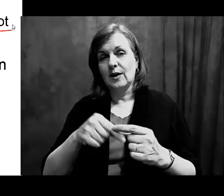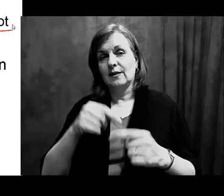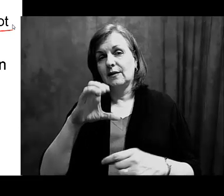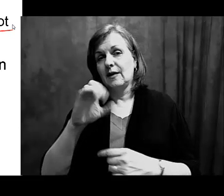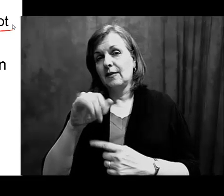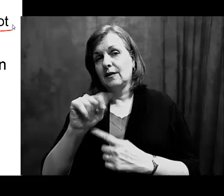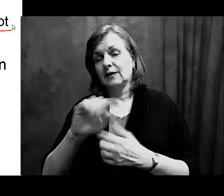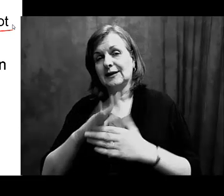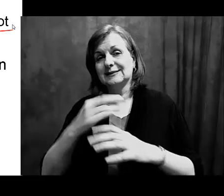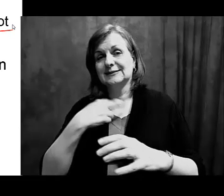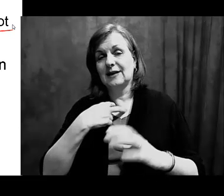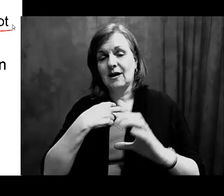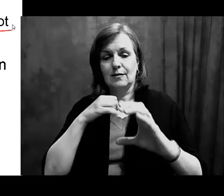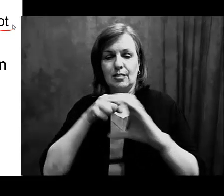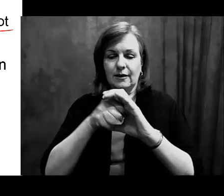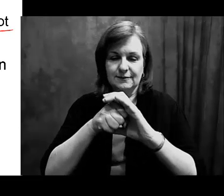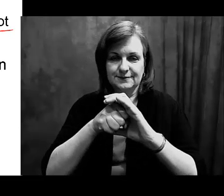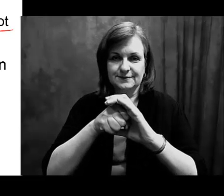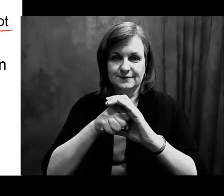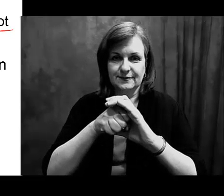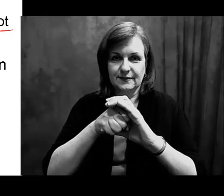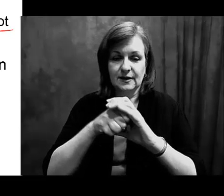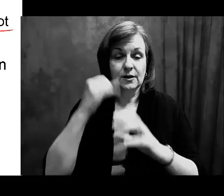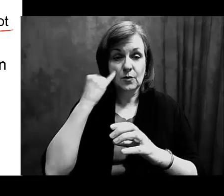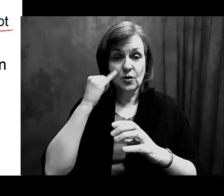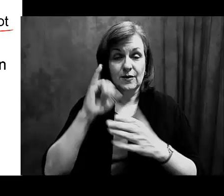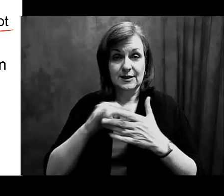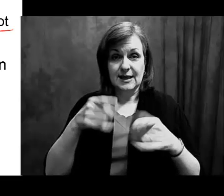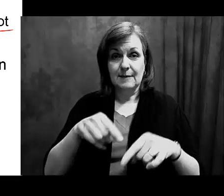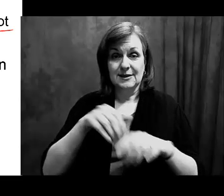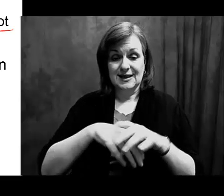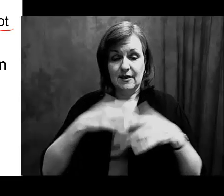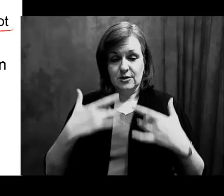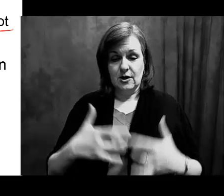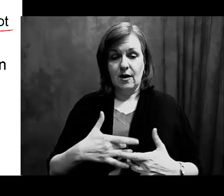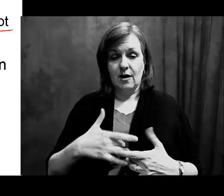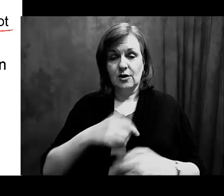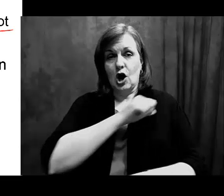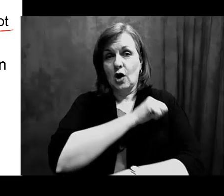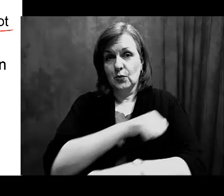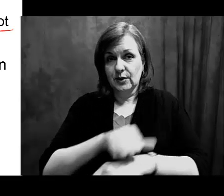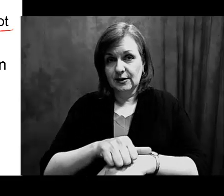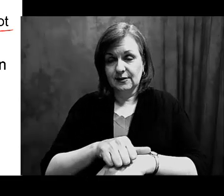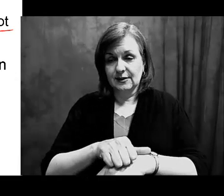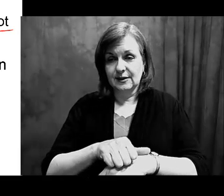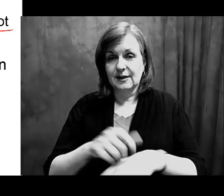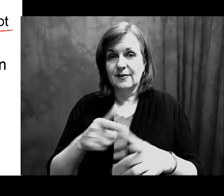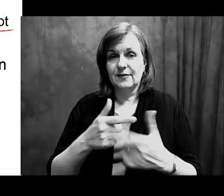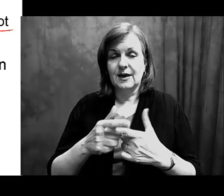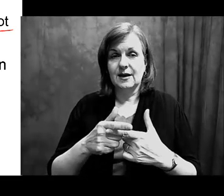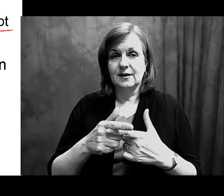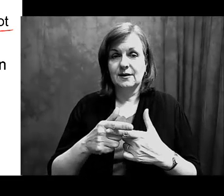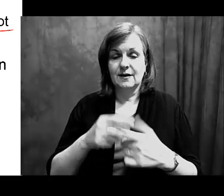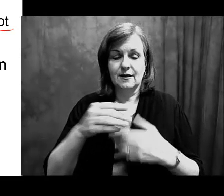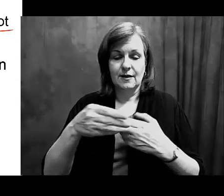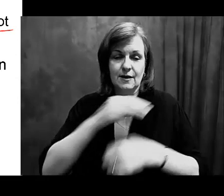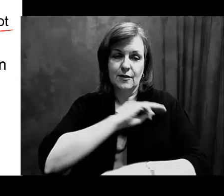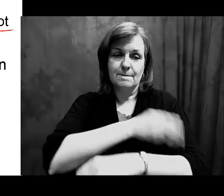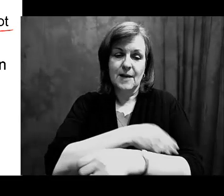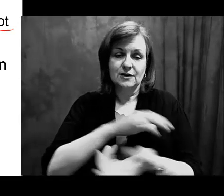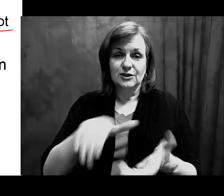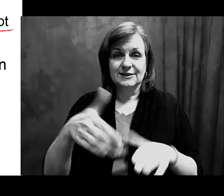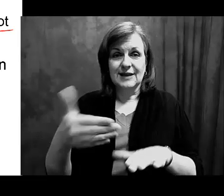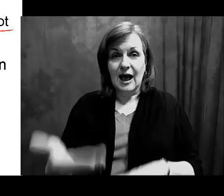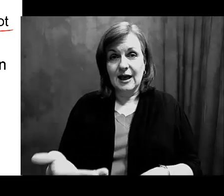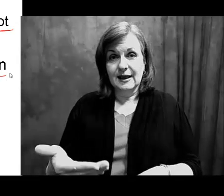then when they get stuck, we get the heart. If it's in the coronary arteries, the heart cells stop getting oxygen, the